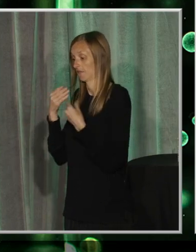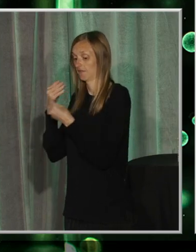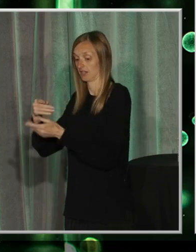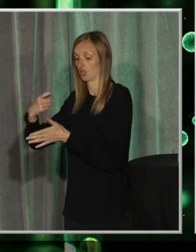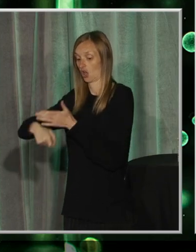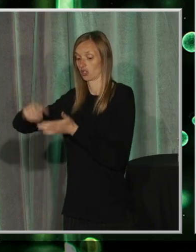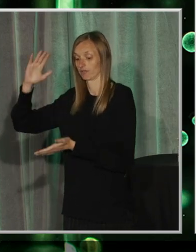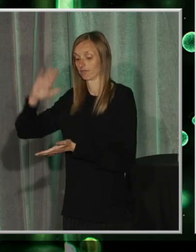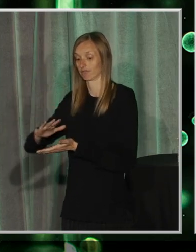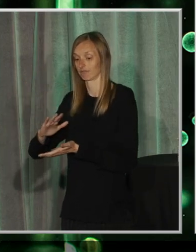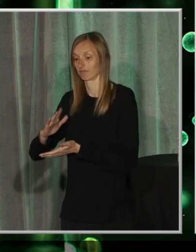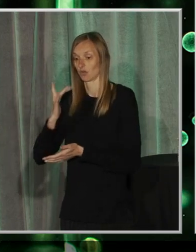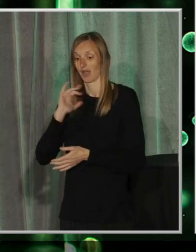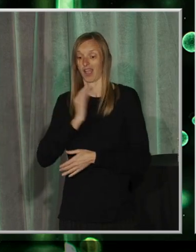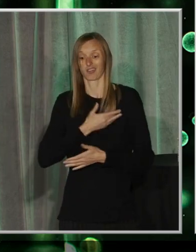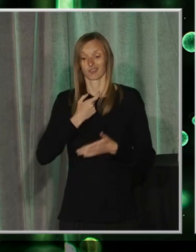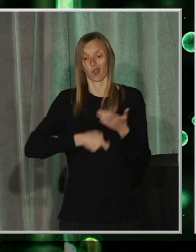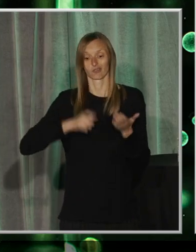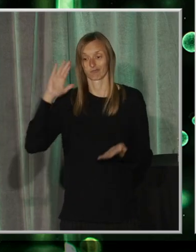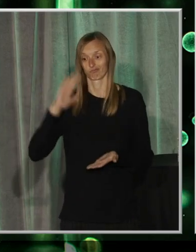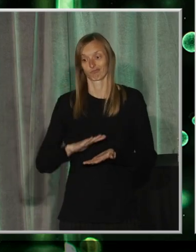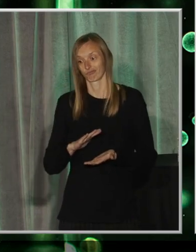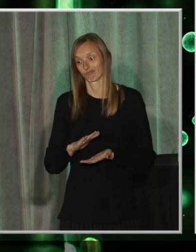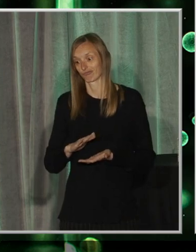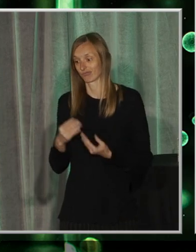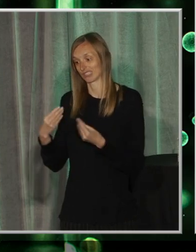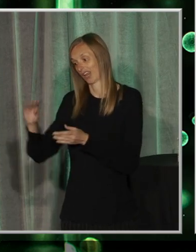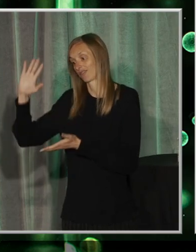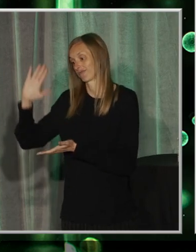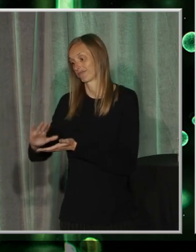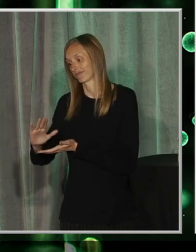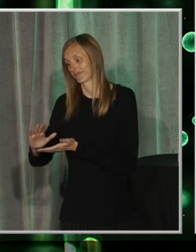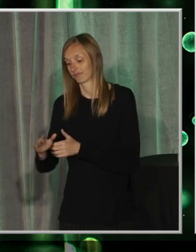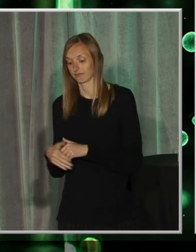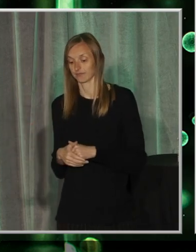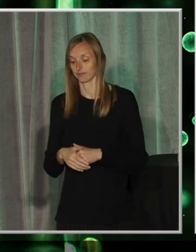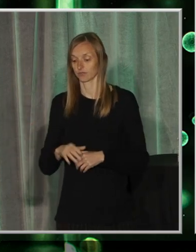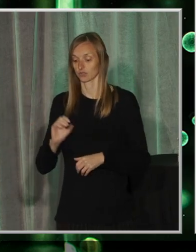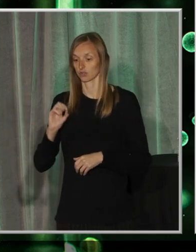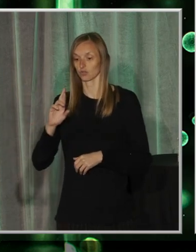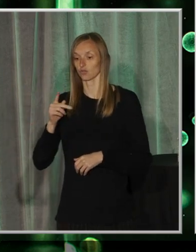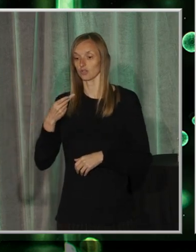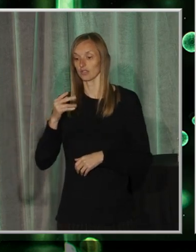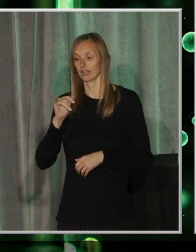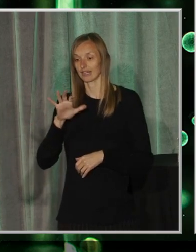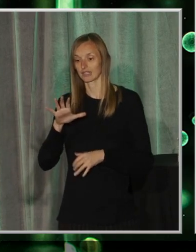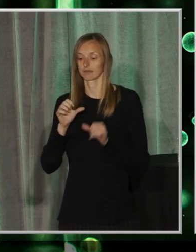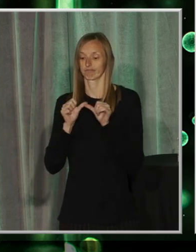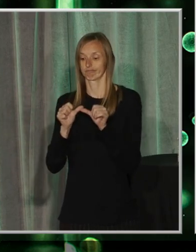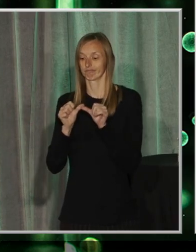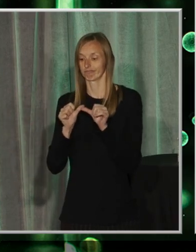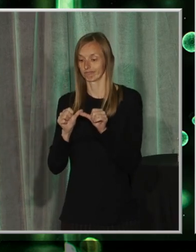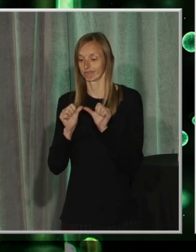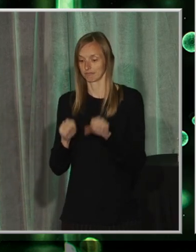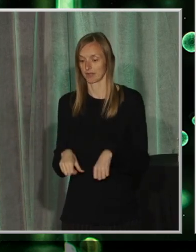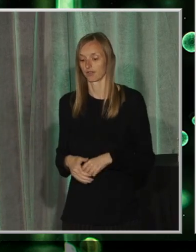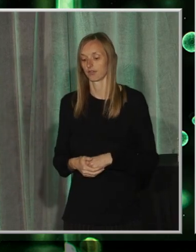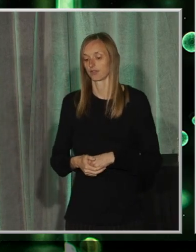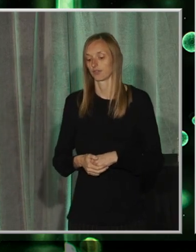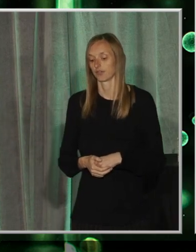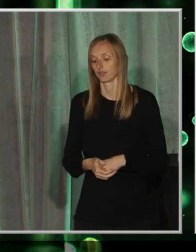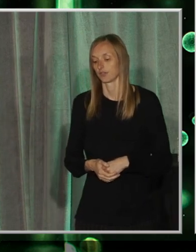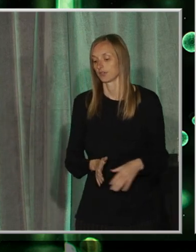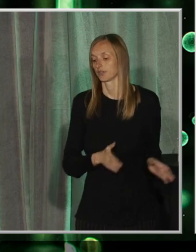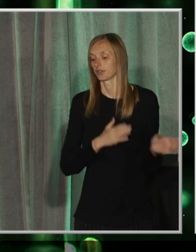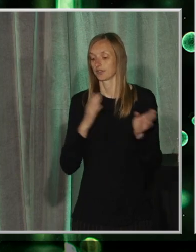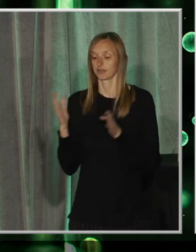our cost will be minimal, and it will be organic and sustainable. When it